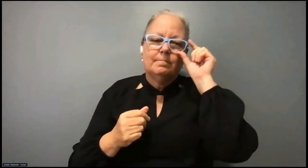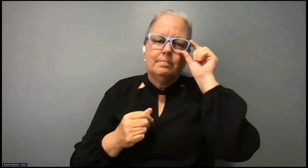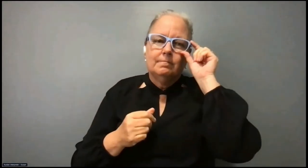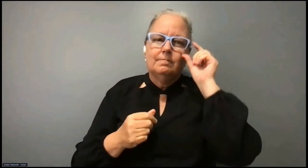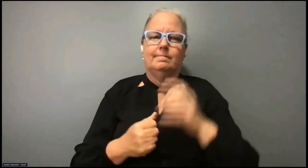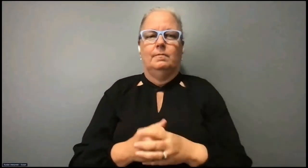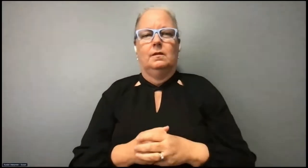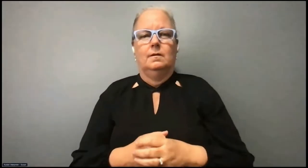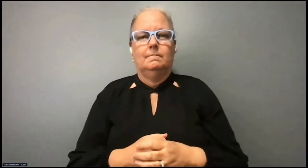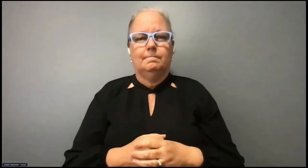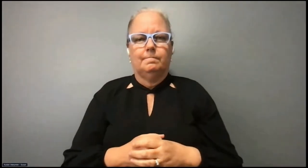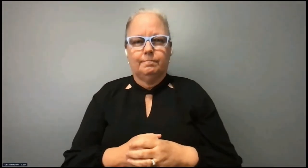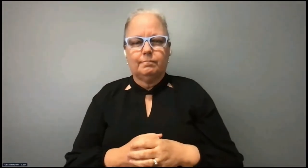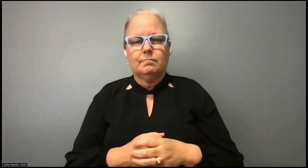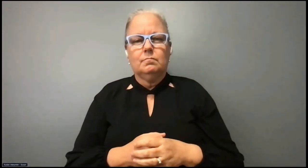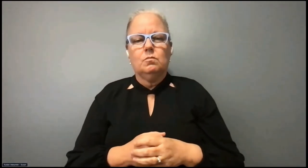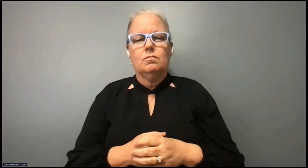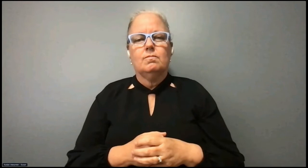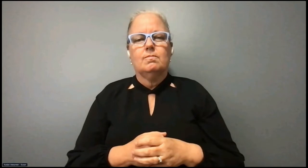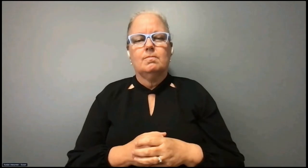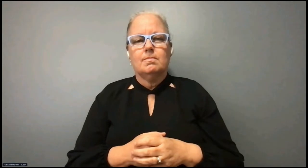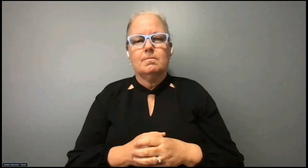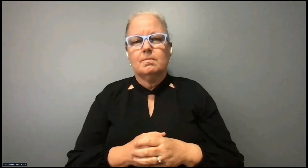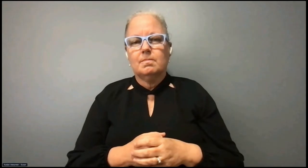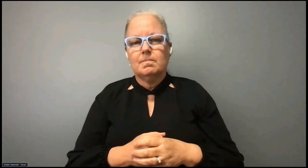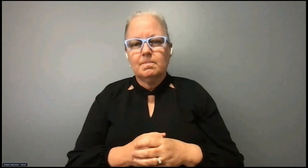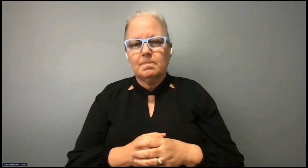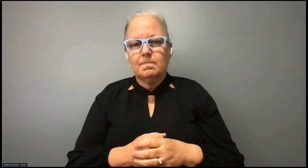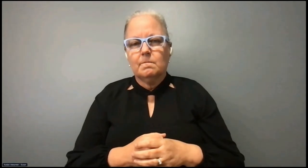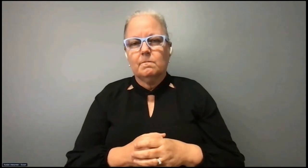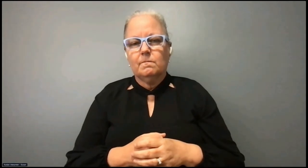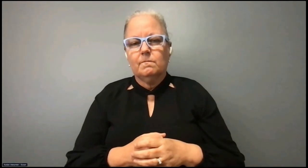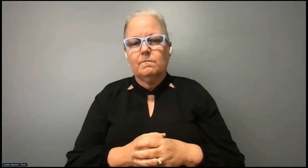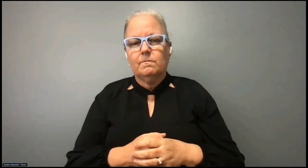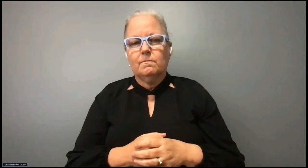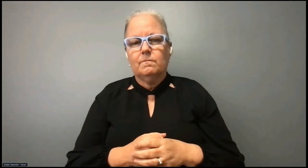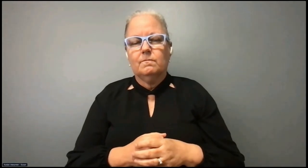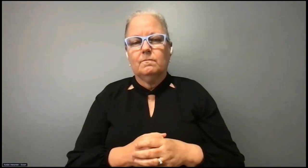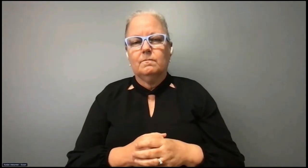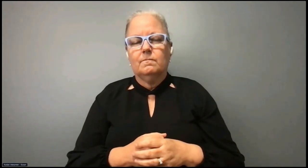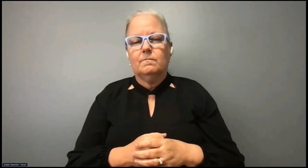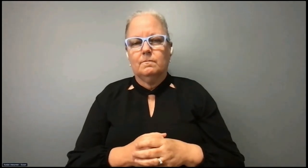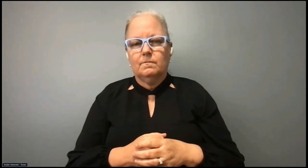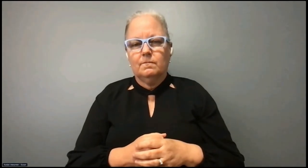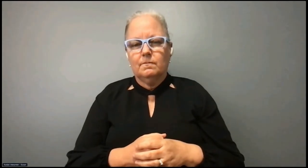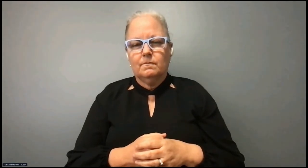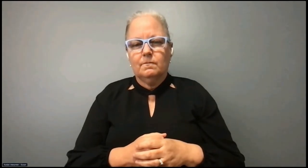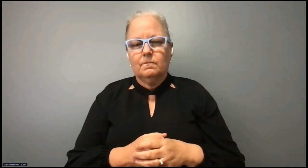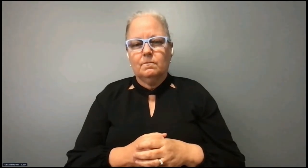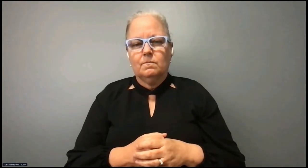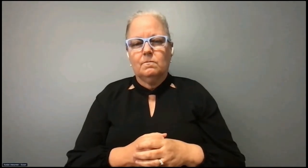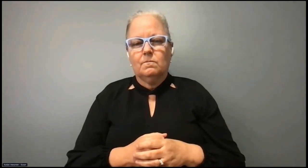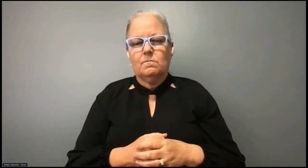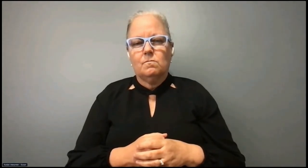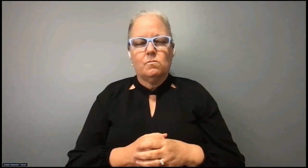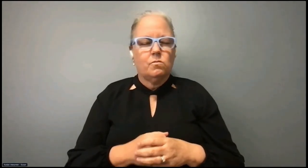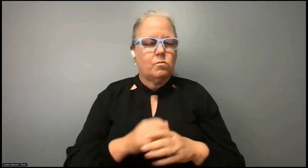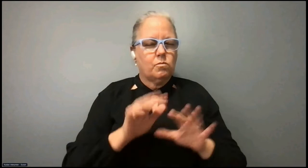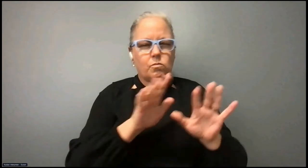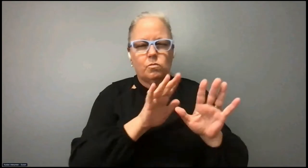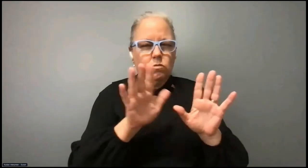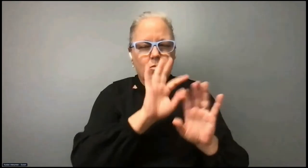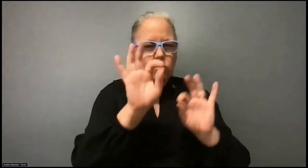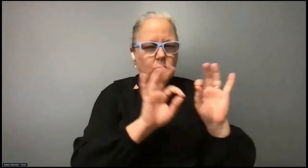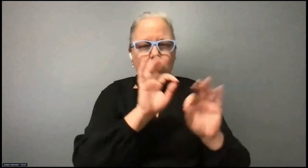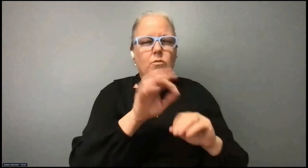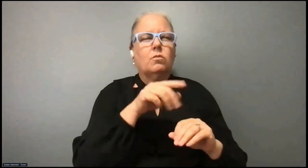Could you please tell us if there is any increase in the number of the children feedback after business cards with them? I mean, they were